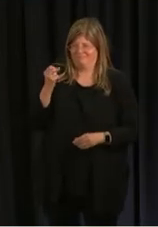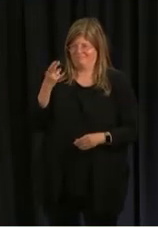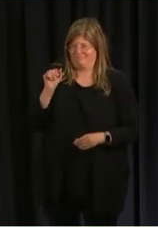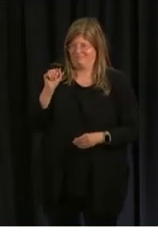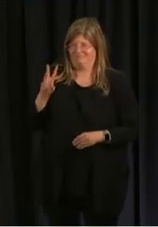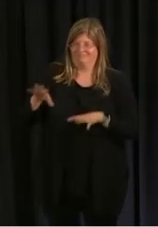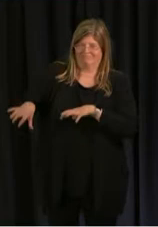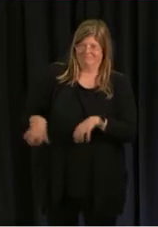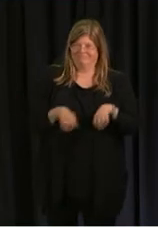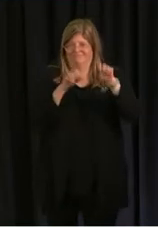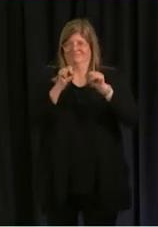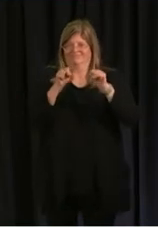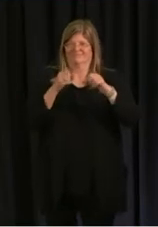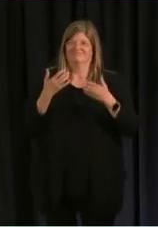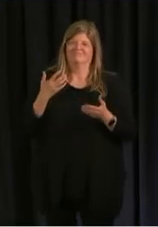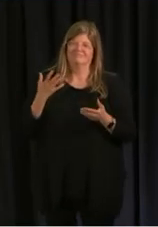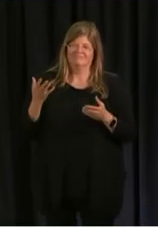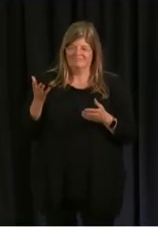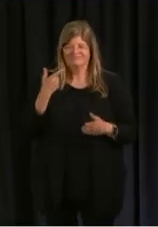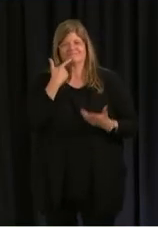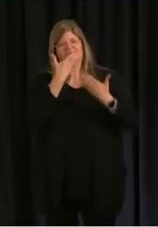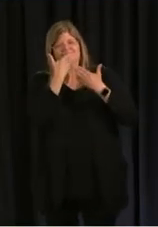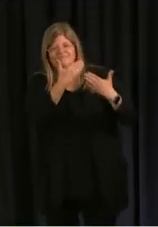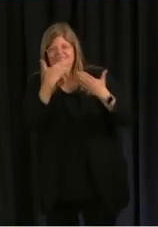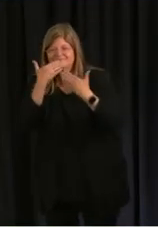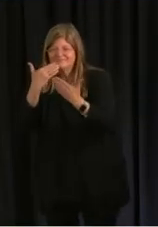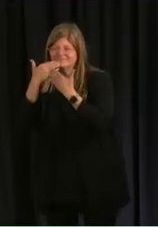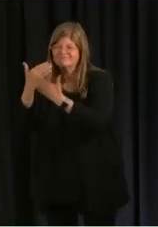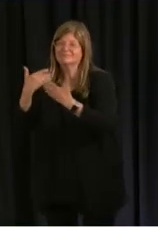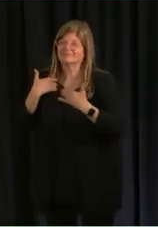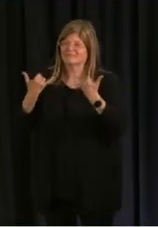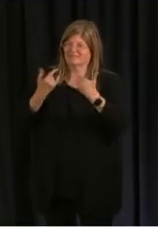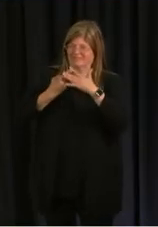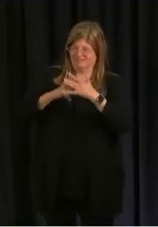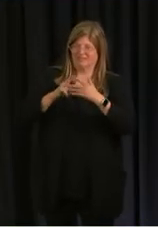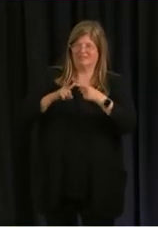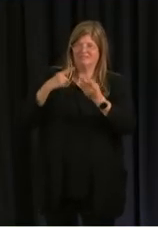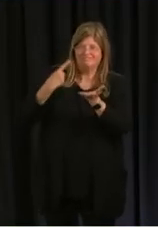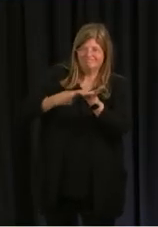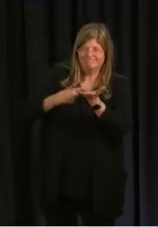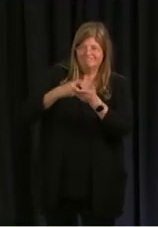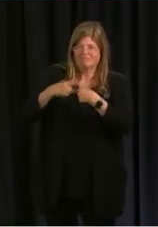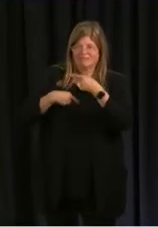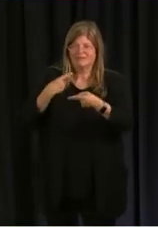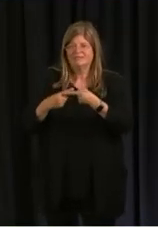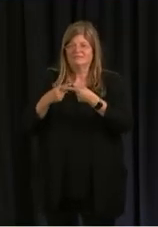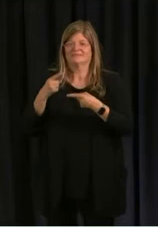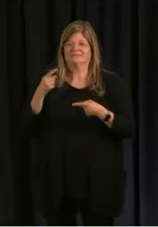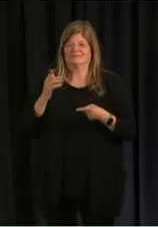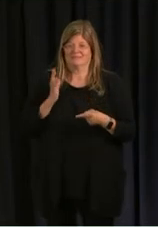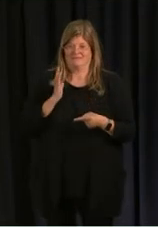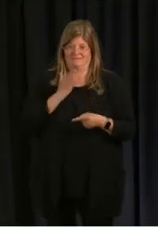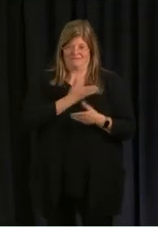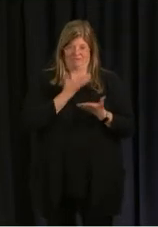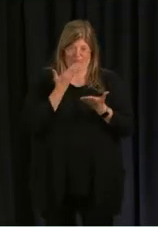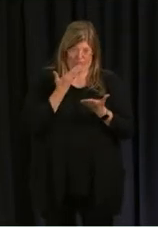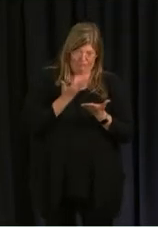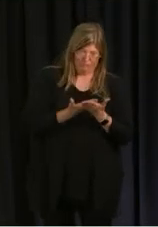everyone. I want to start by talking about the fact that we have